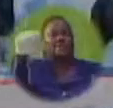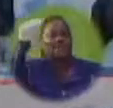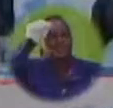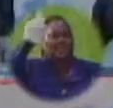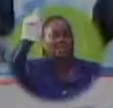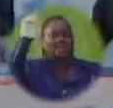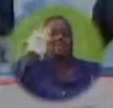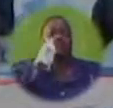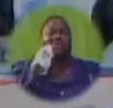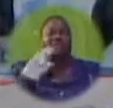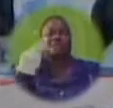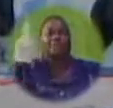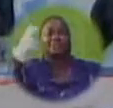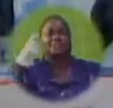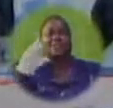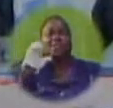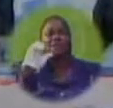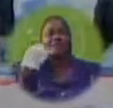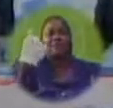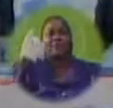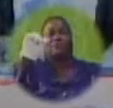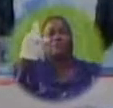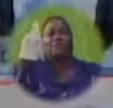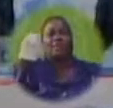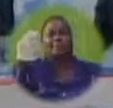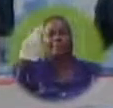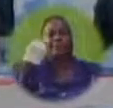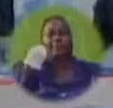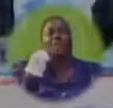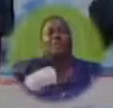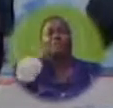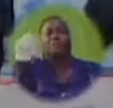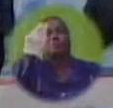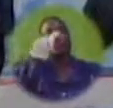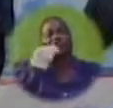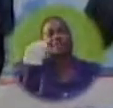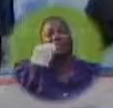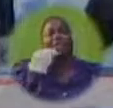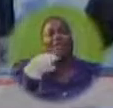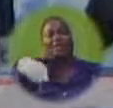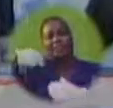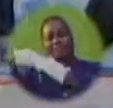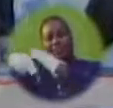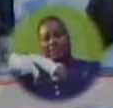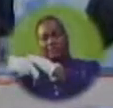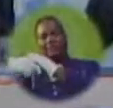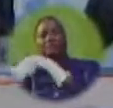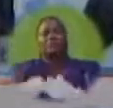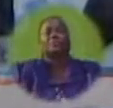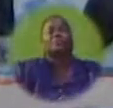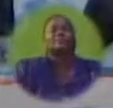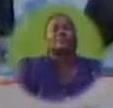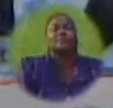to attend the second CARI Forum conference on Tuesday, being held at the Sandals Resort.